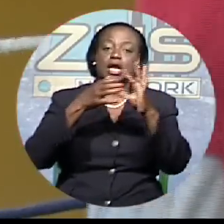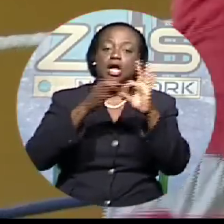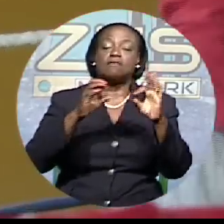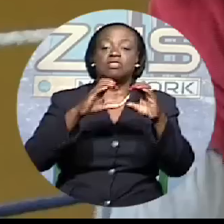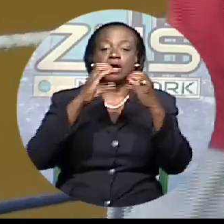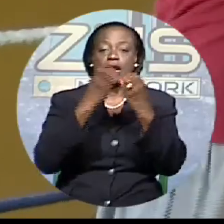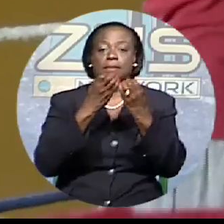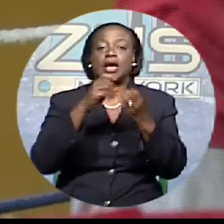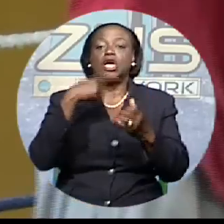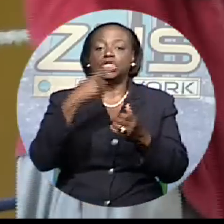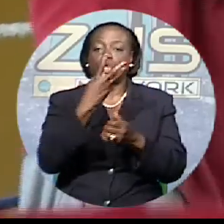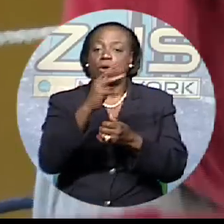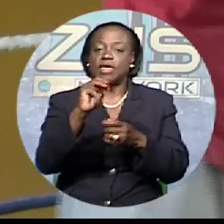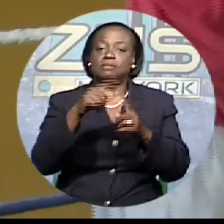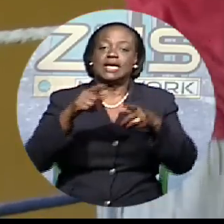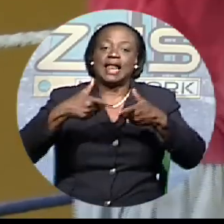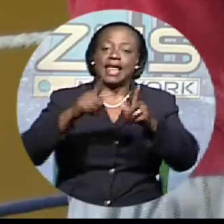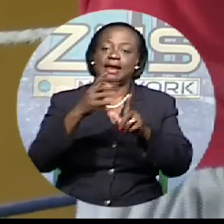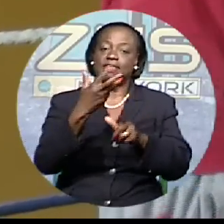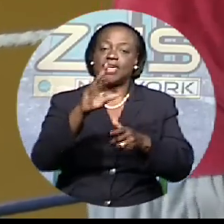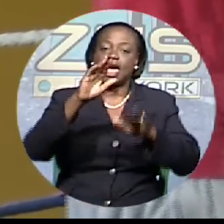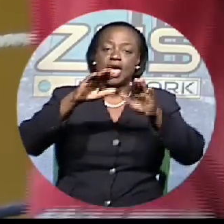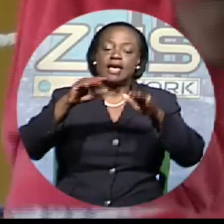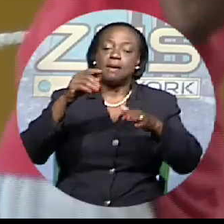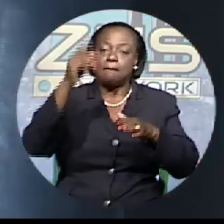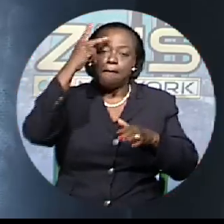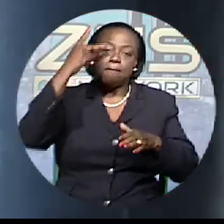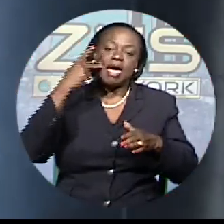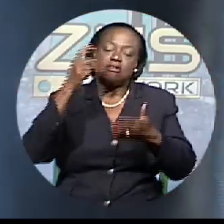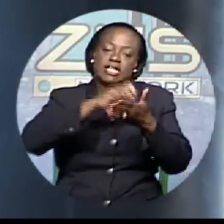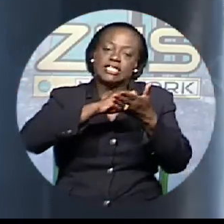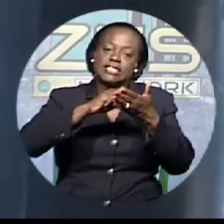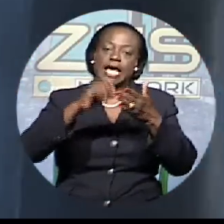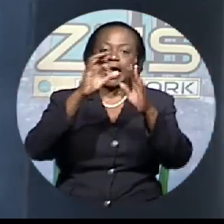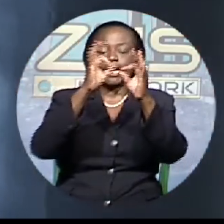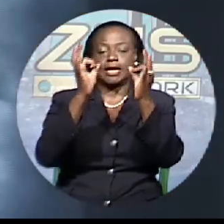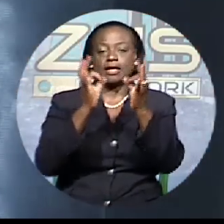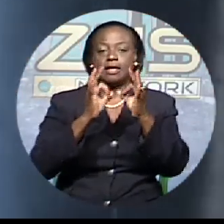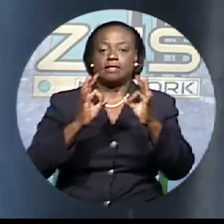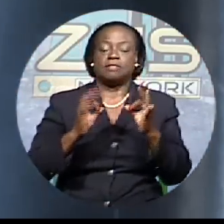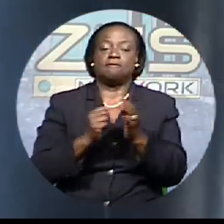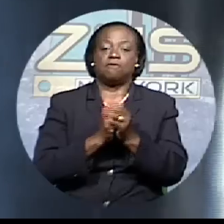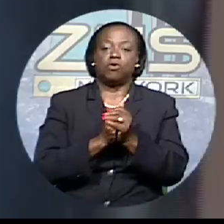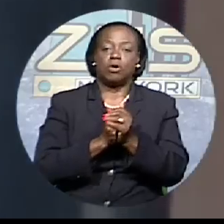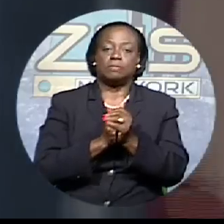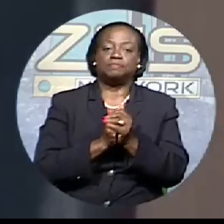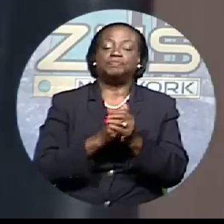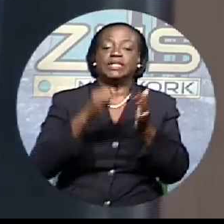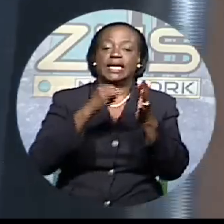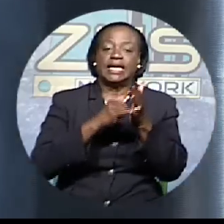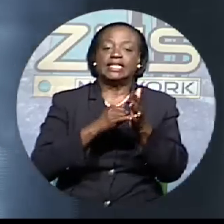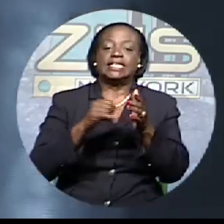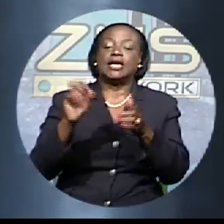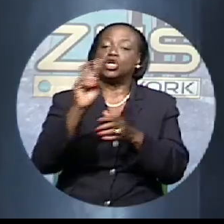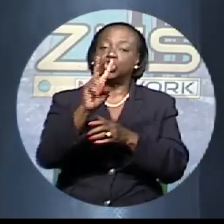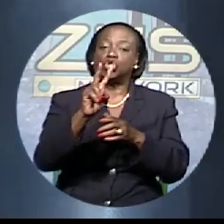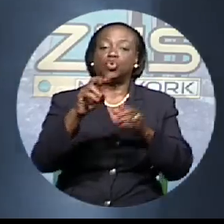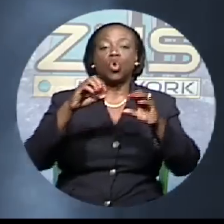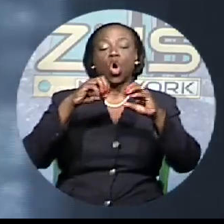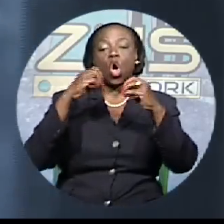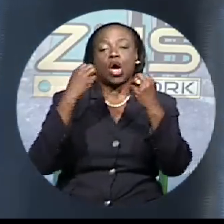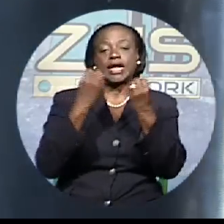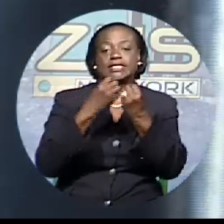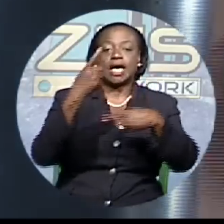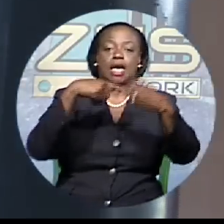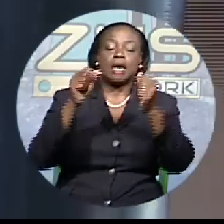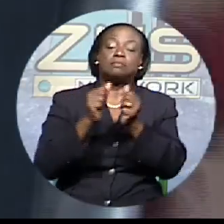I'm the director of a PACBA organization, and it ain't just a Major Payne Boxing Club, you know, part is like two organizations, you know, come together and we can